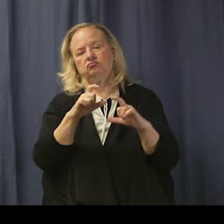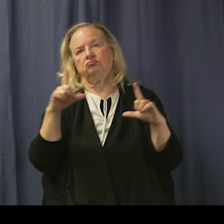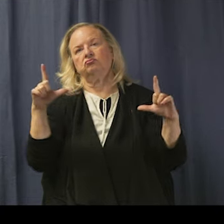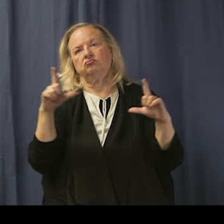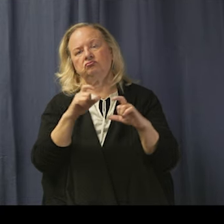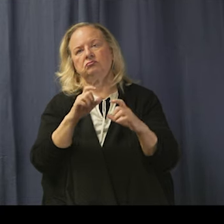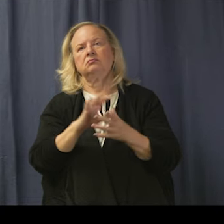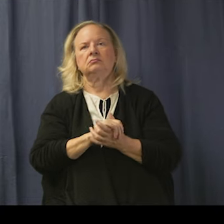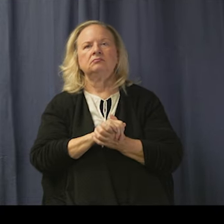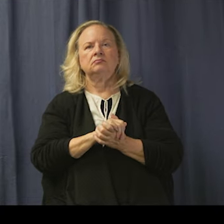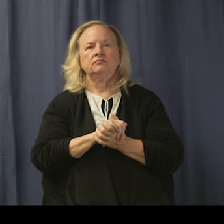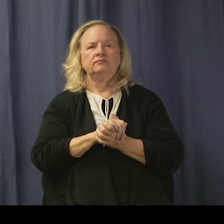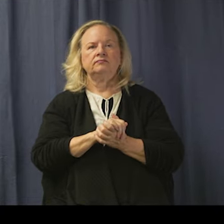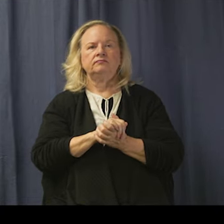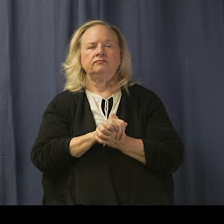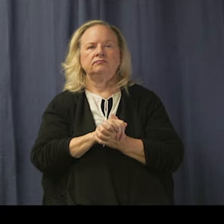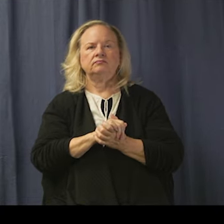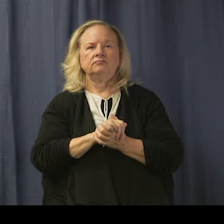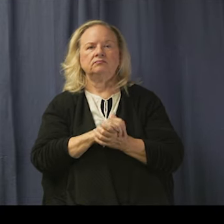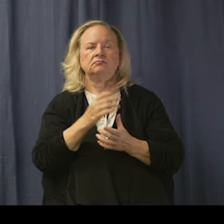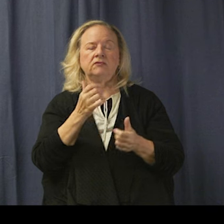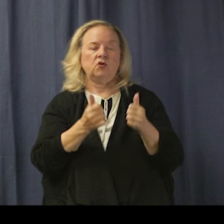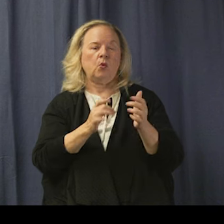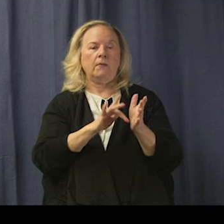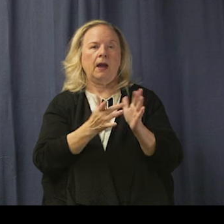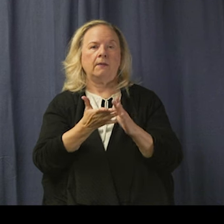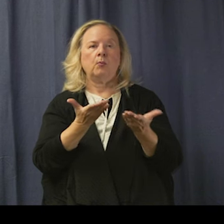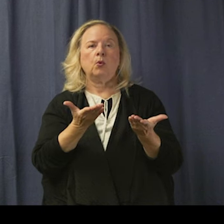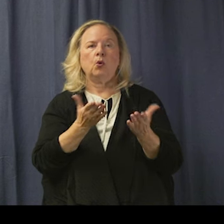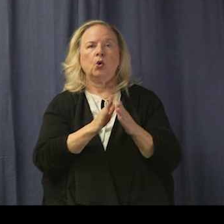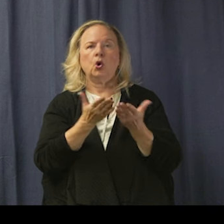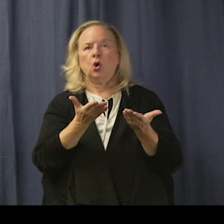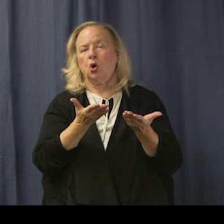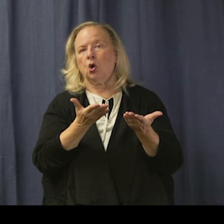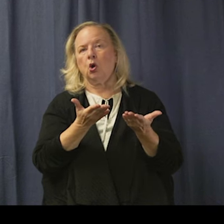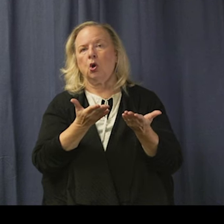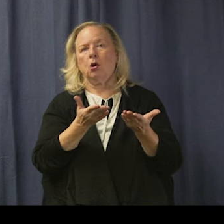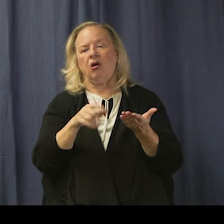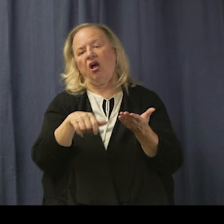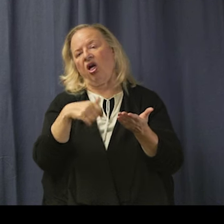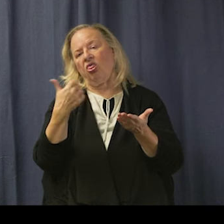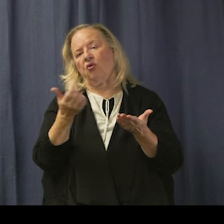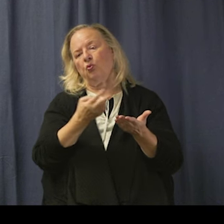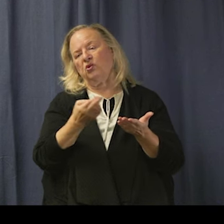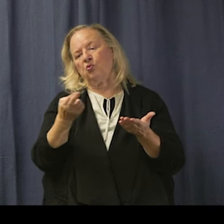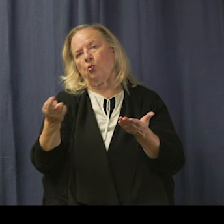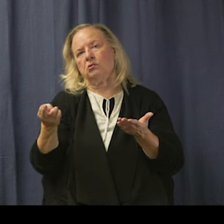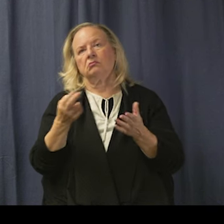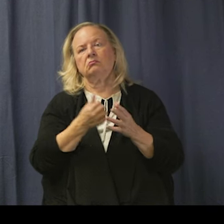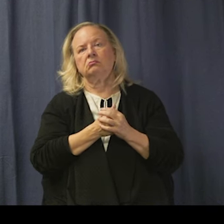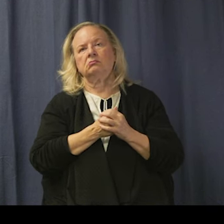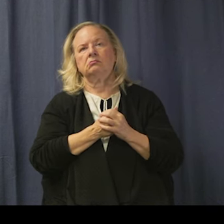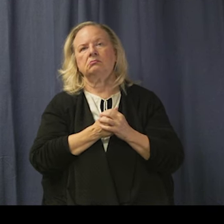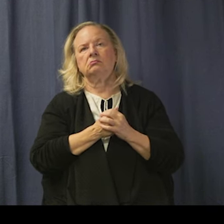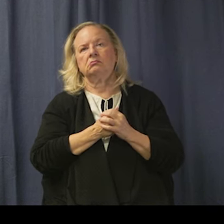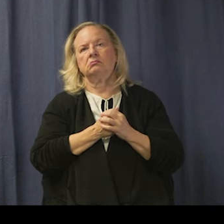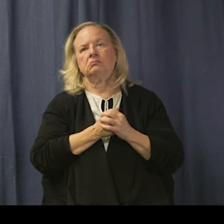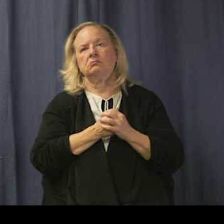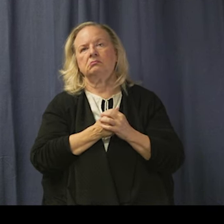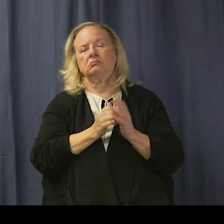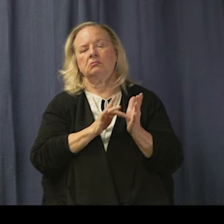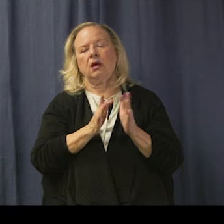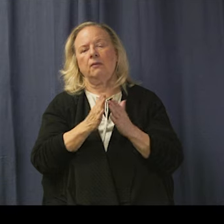14 generations? You see the generations? Menu. Well, guess and you what? See, and then it says David's Bible books. Hebrew, and you have it also on the top. Value when you scroll, you see you